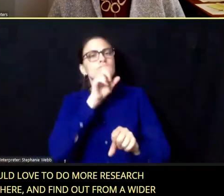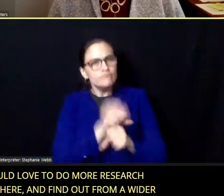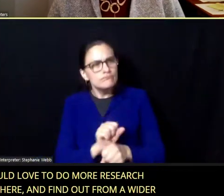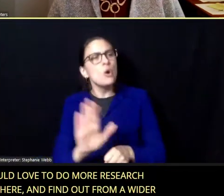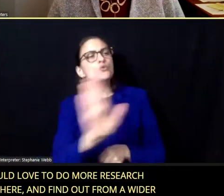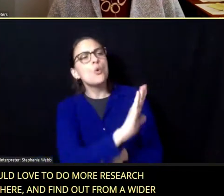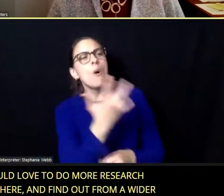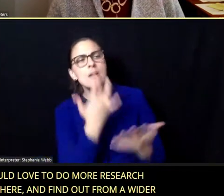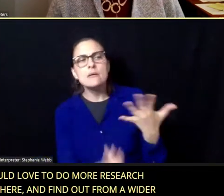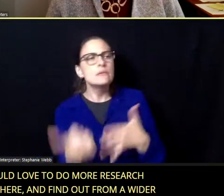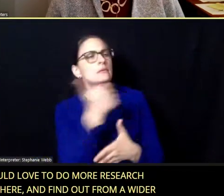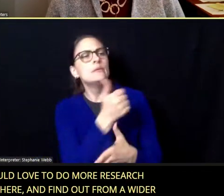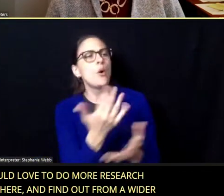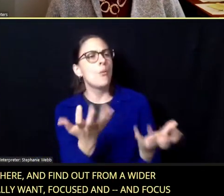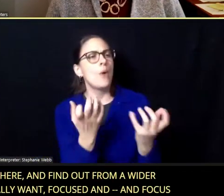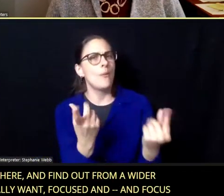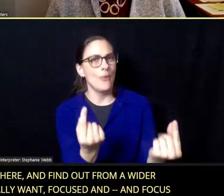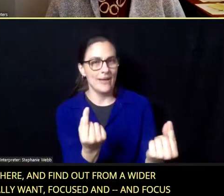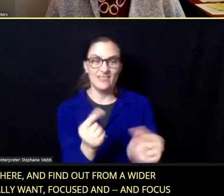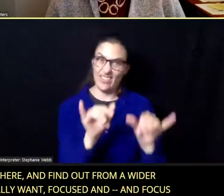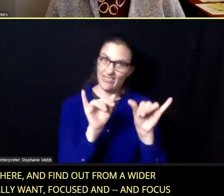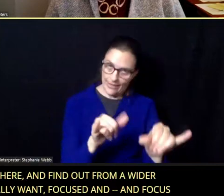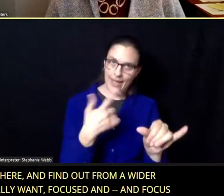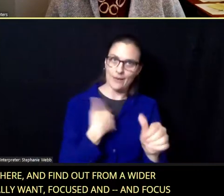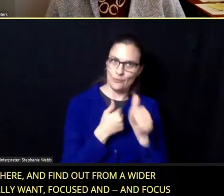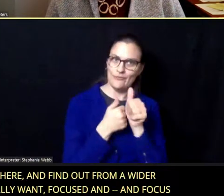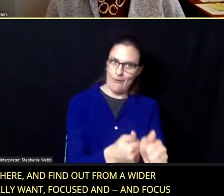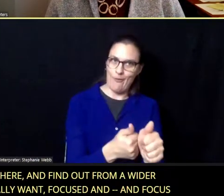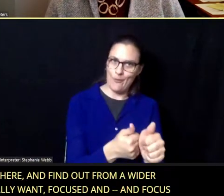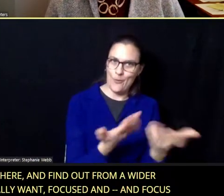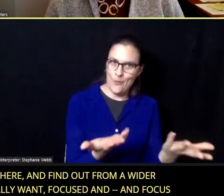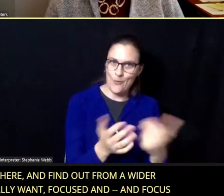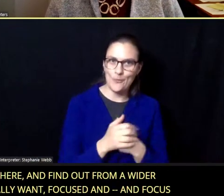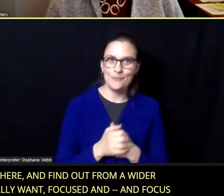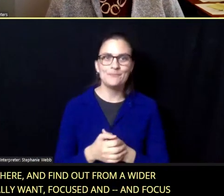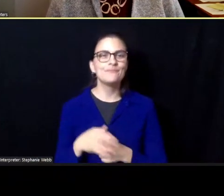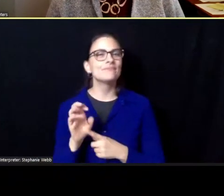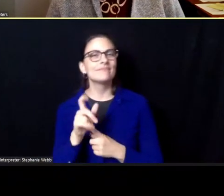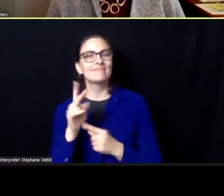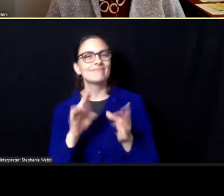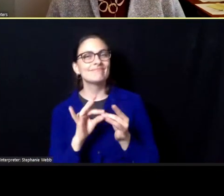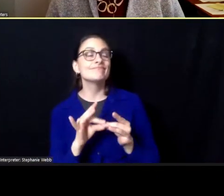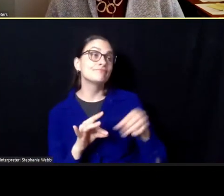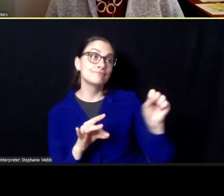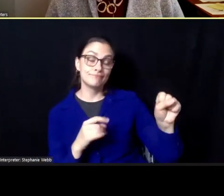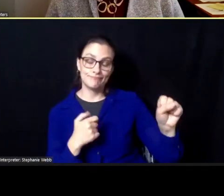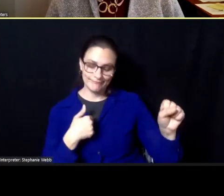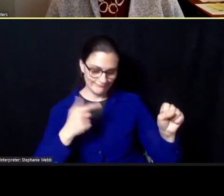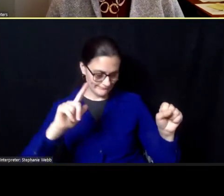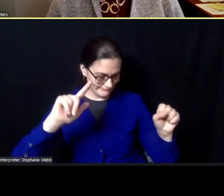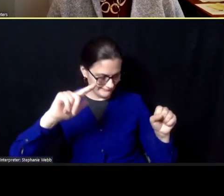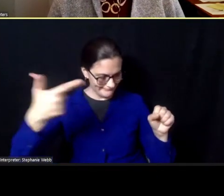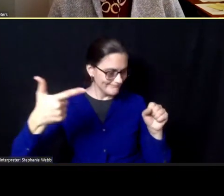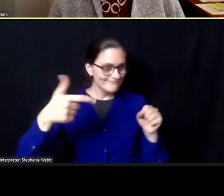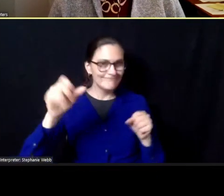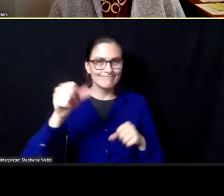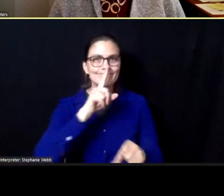100% agree. I would add to that, and I think Dr. Craner would too, find out what are the types of users out there and provide the benchmarks for